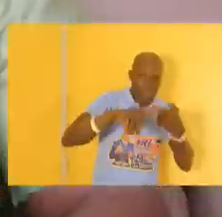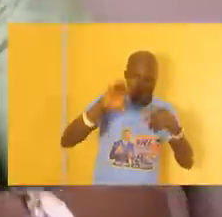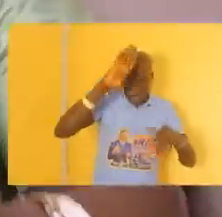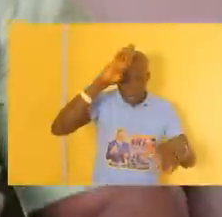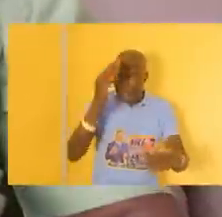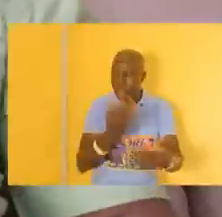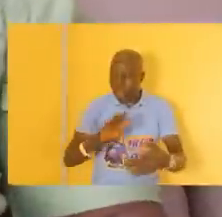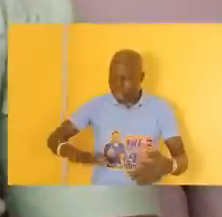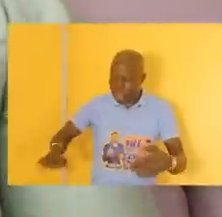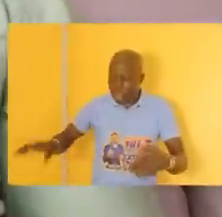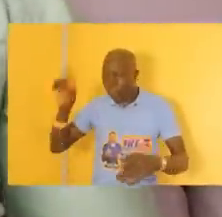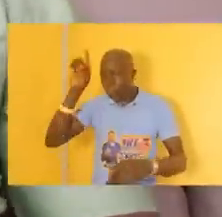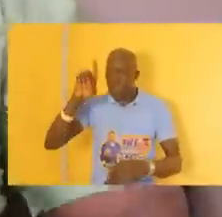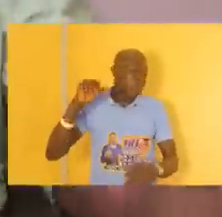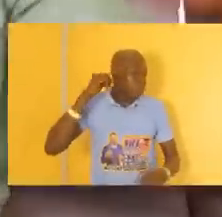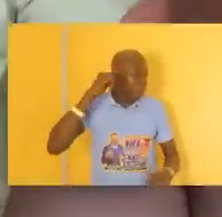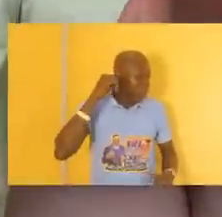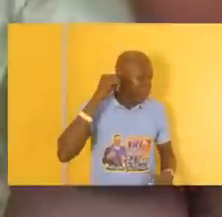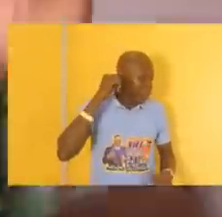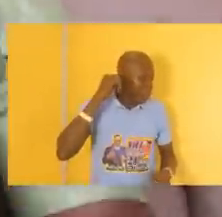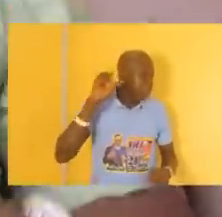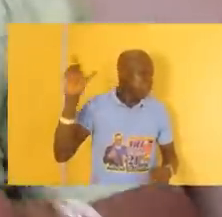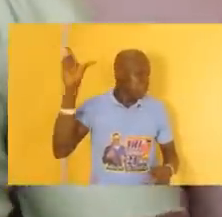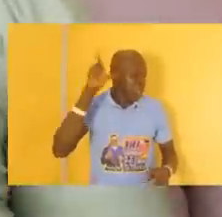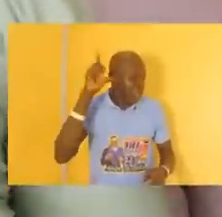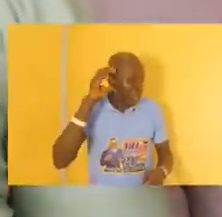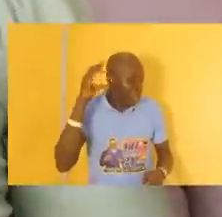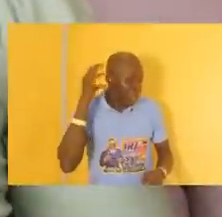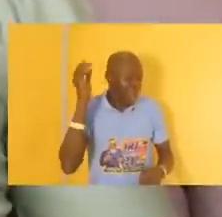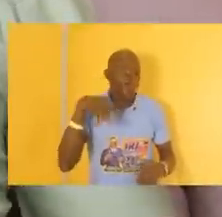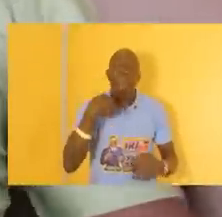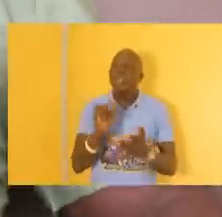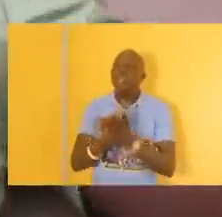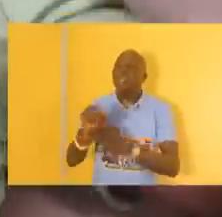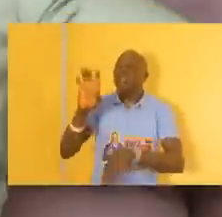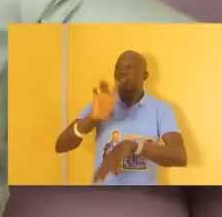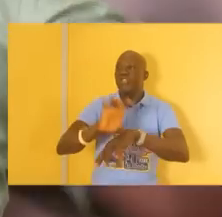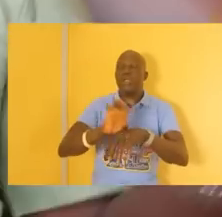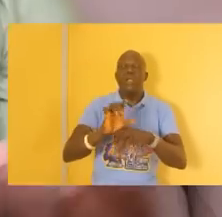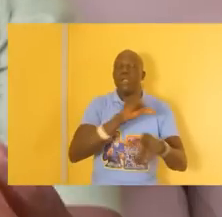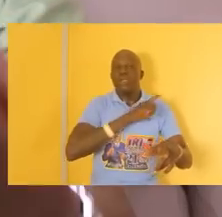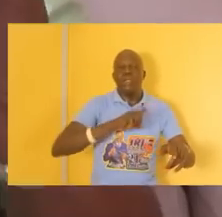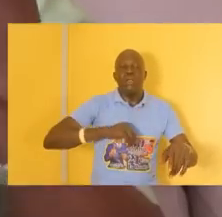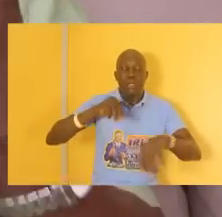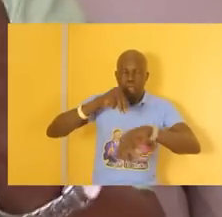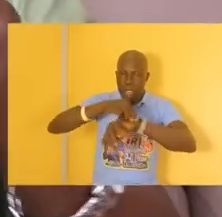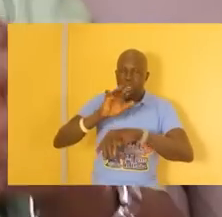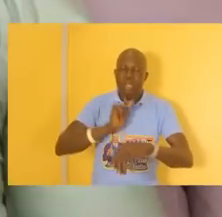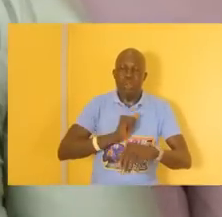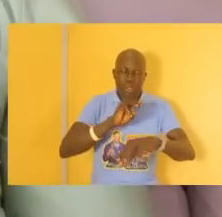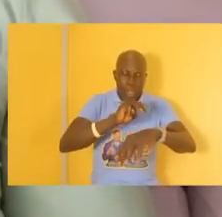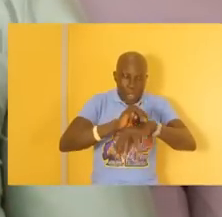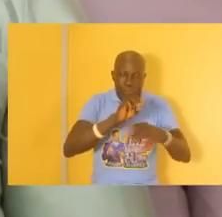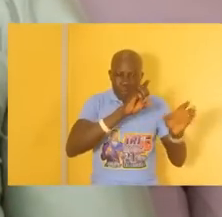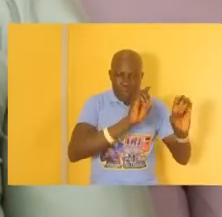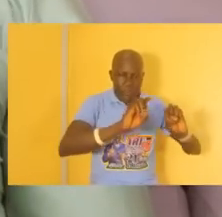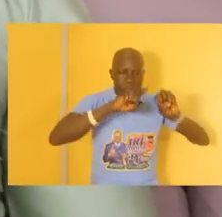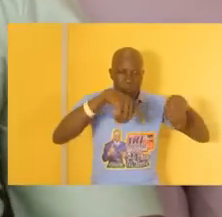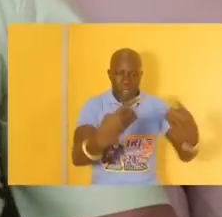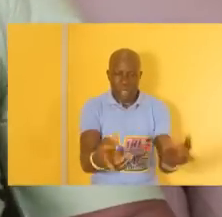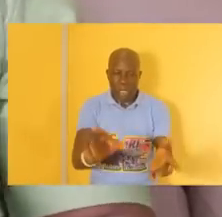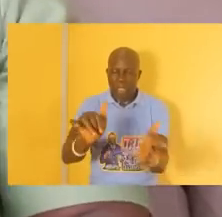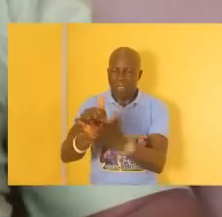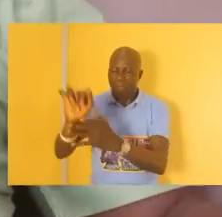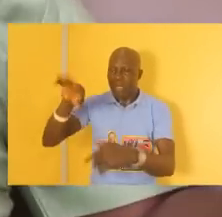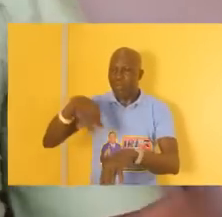in life. All the firstborn. What they are affected with their life is very tough. We are going to give all of them